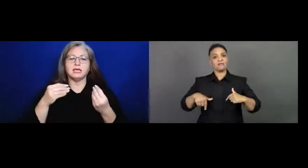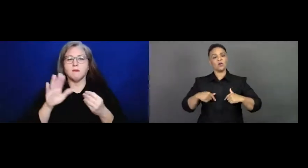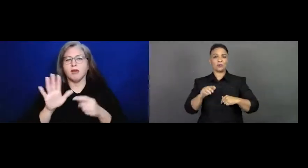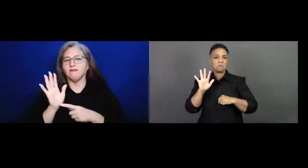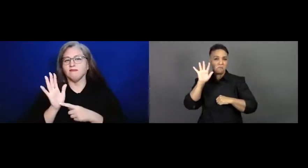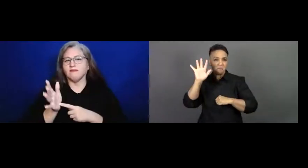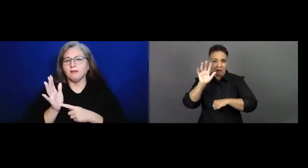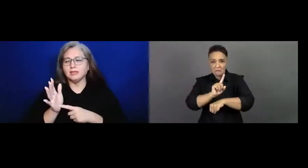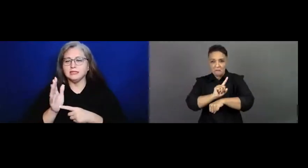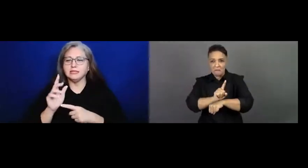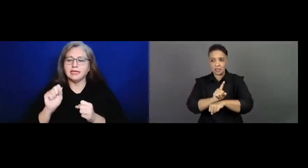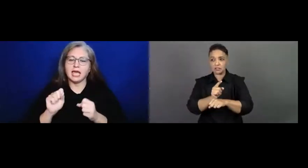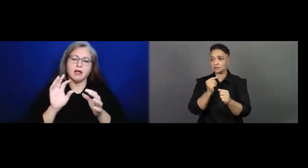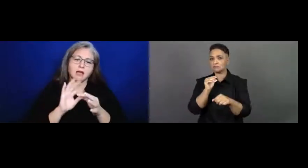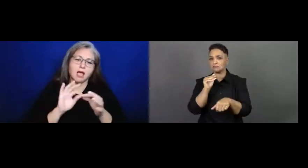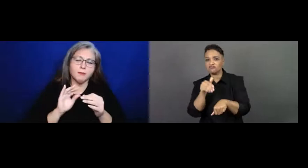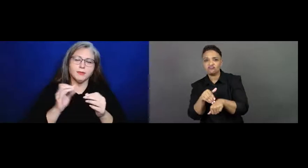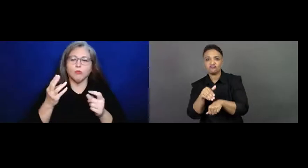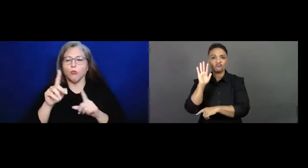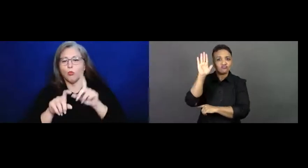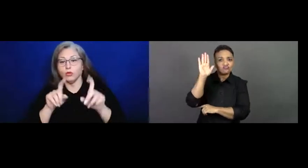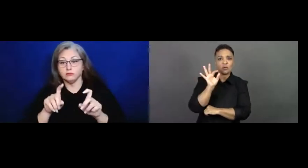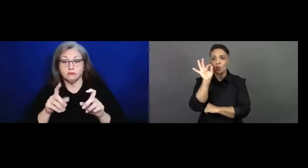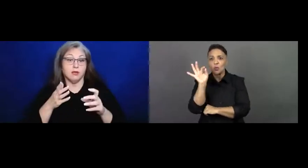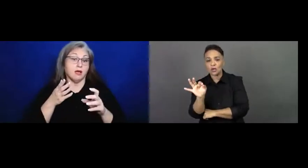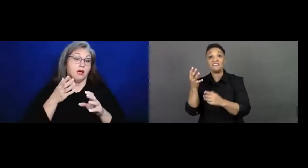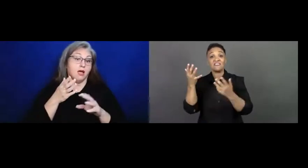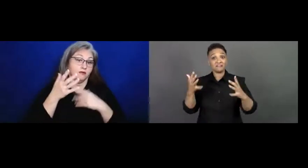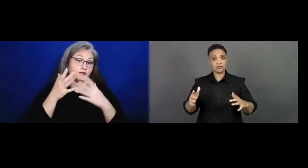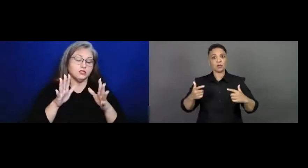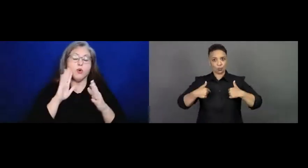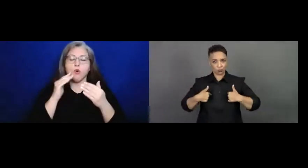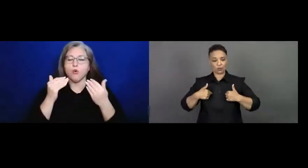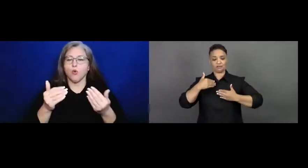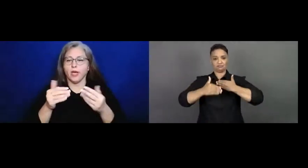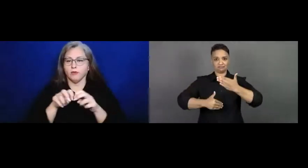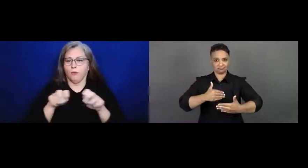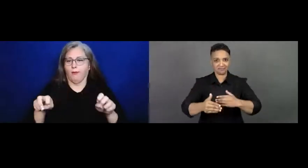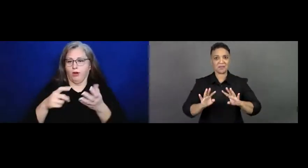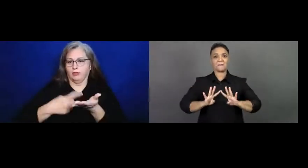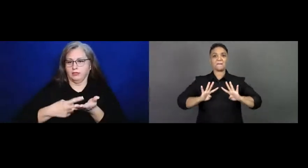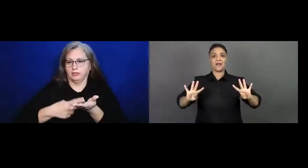of comments or questions. And then after, we'll then move to the panel discussion.